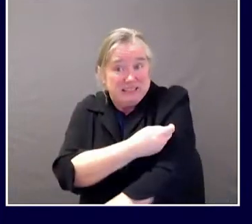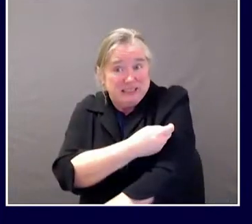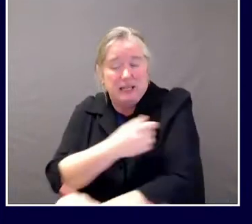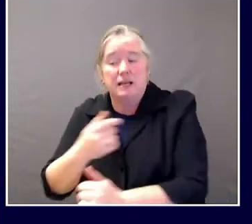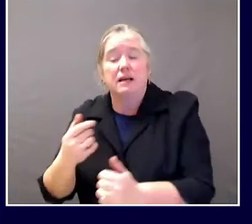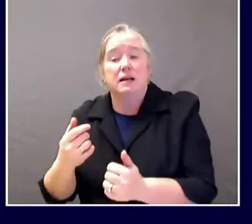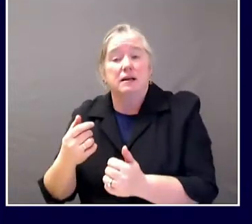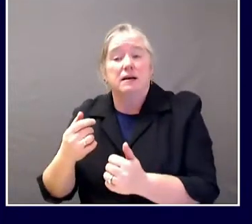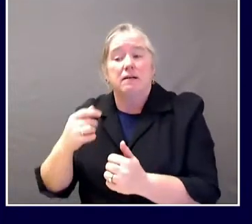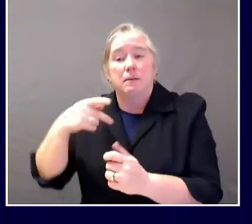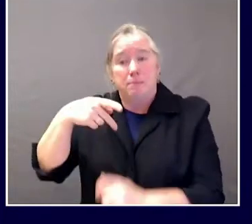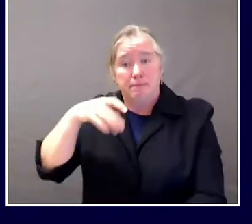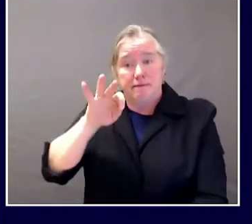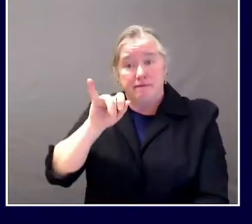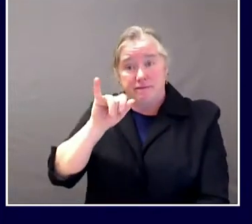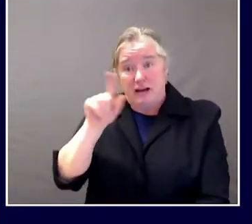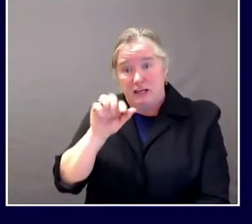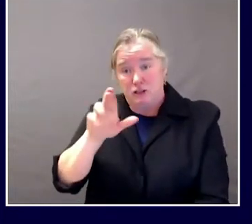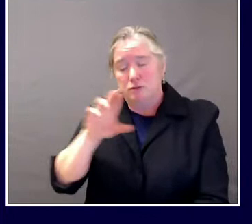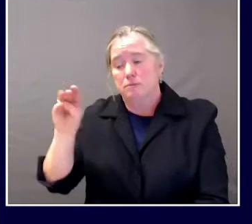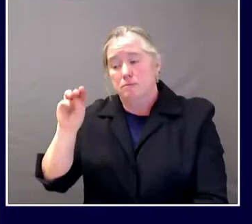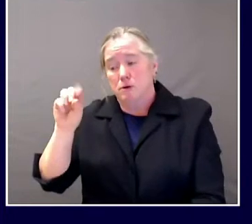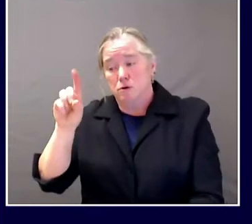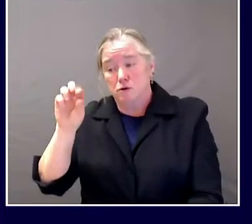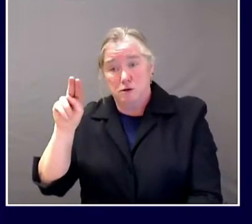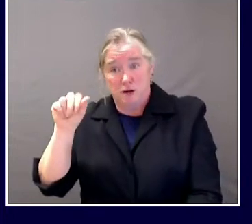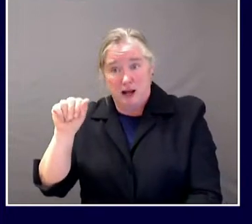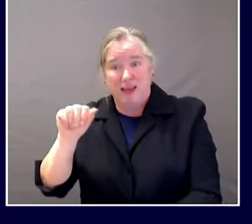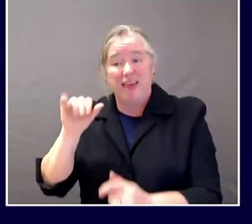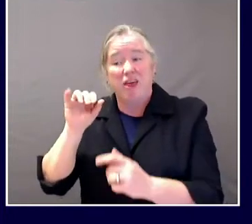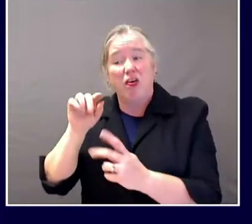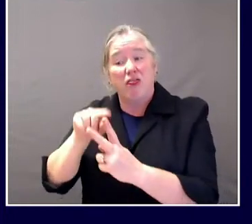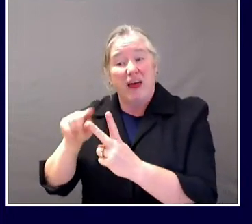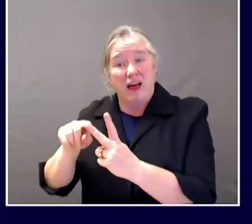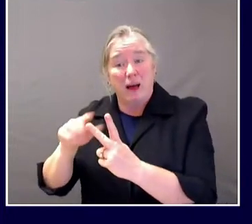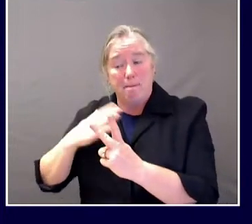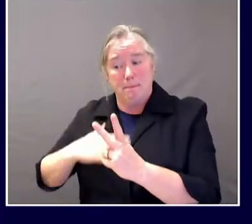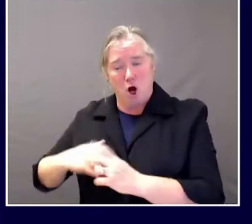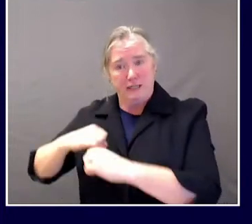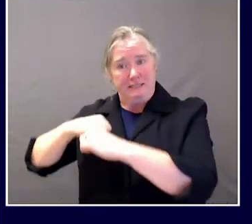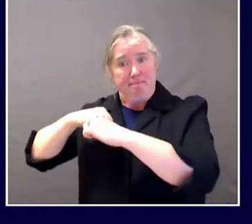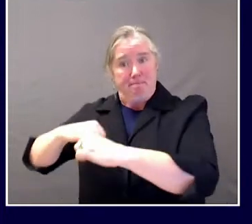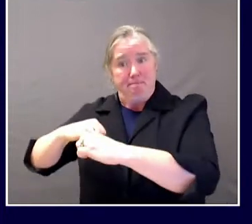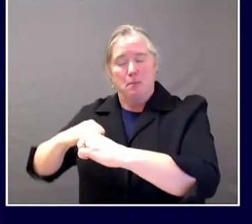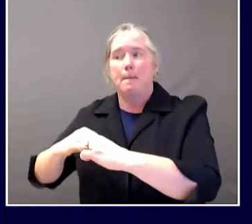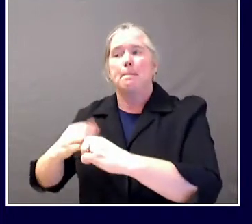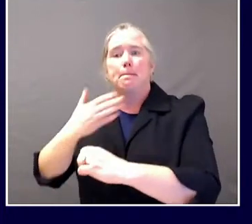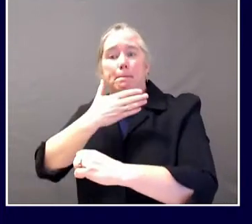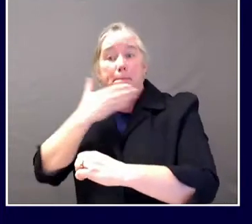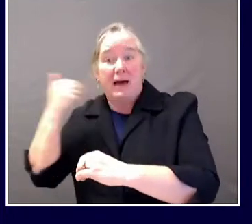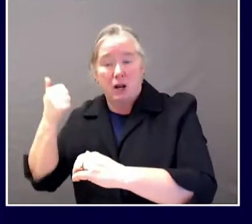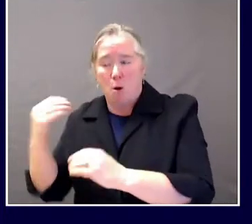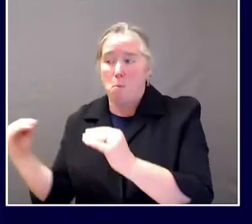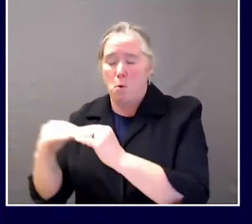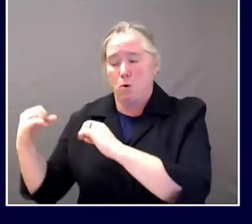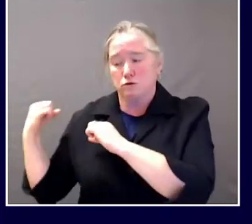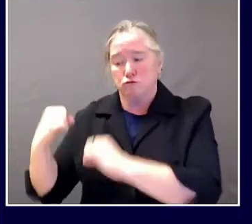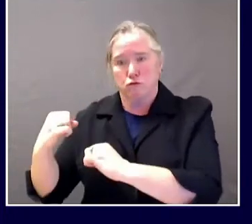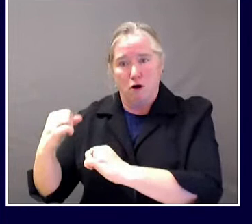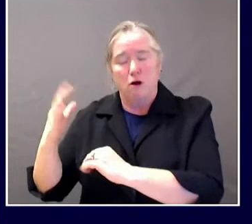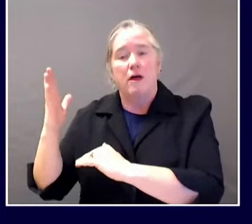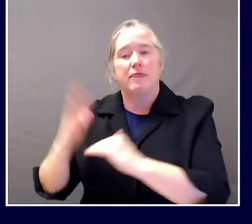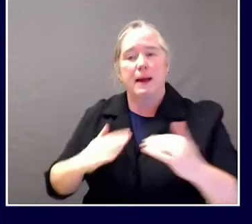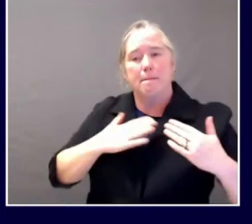by Pfizer and Moderna, may be in fact stronger than the immunity that the body itself makes